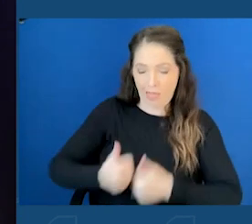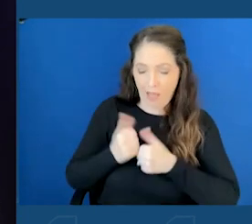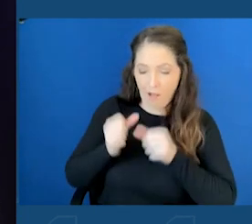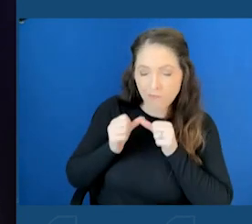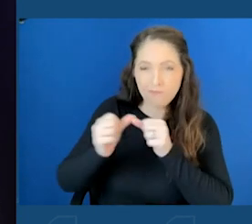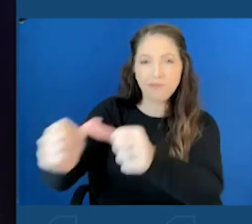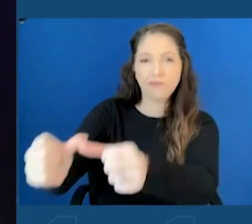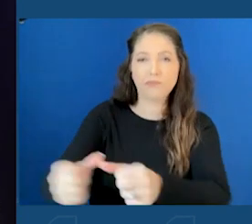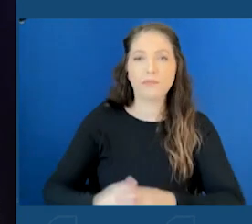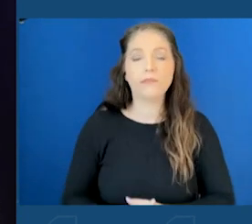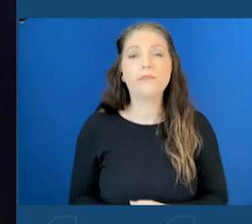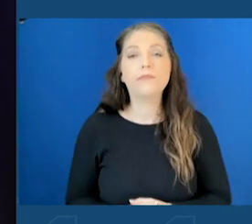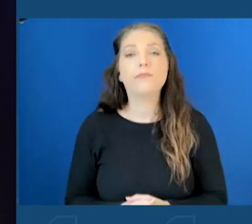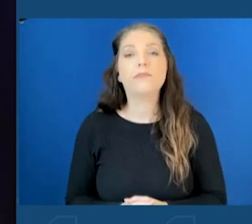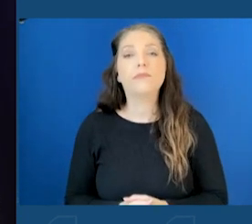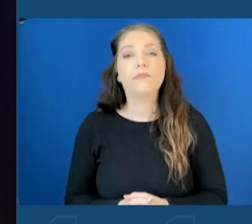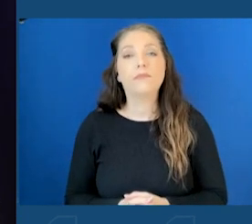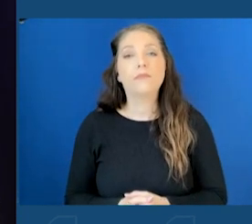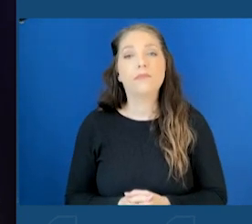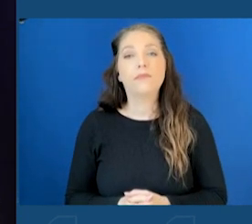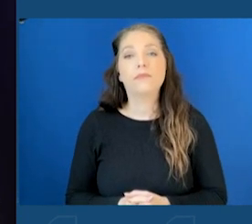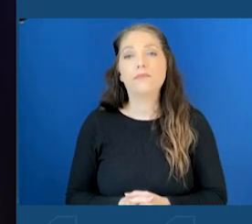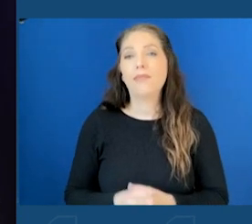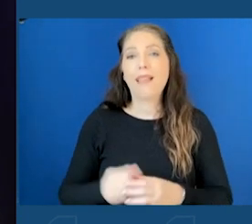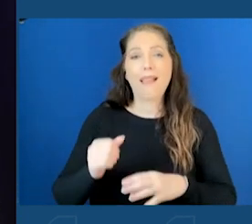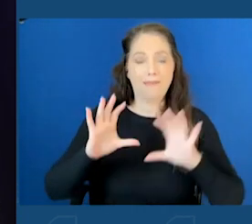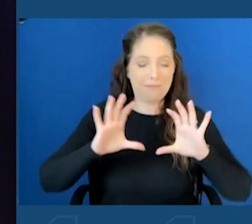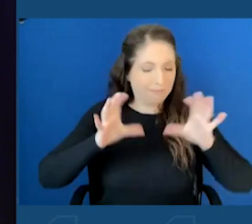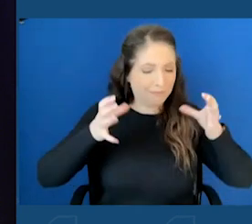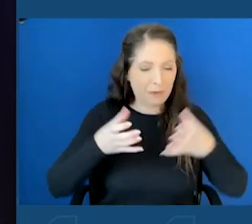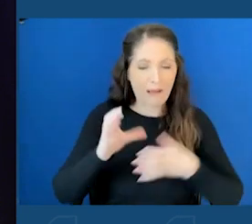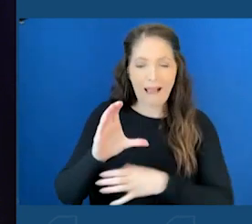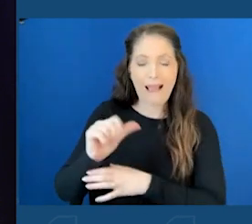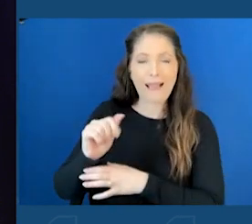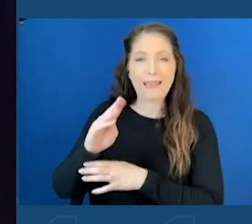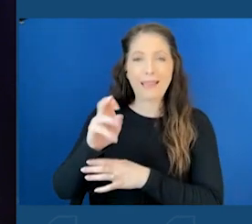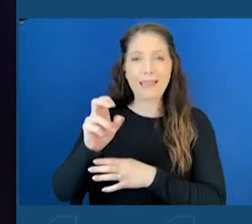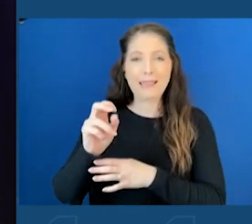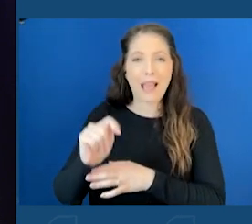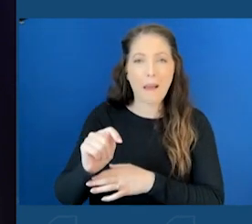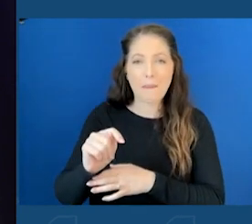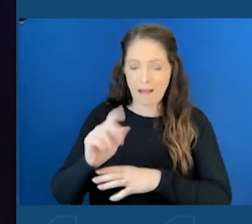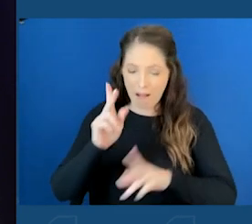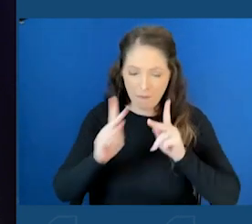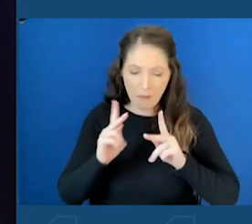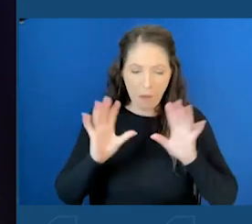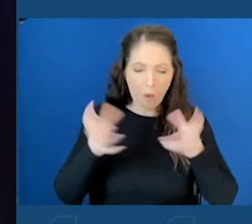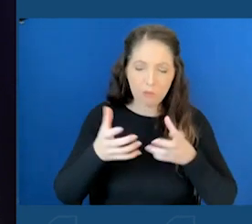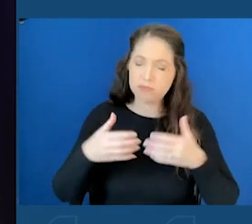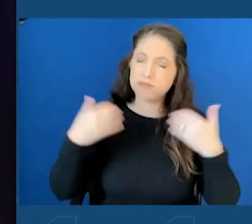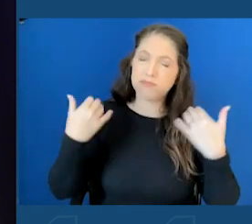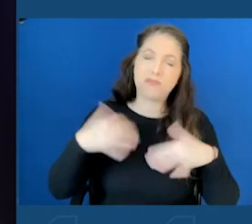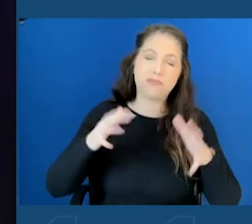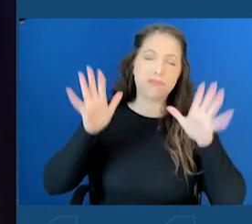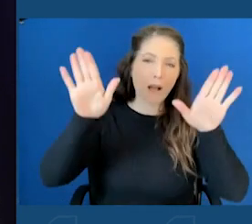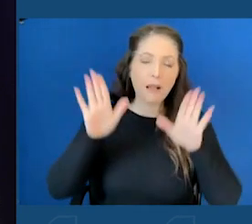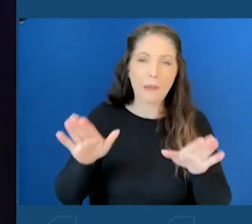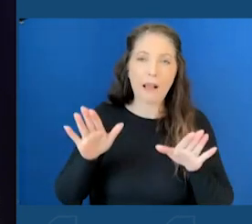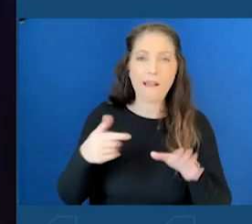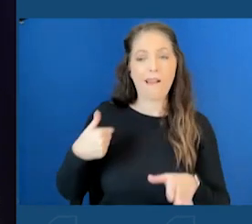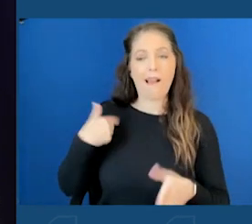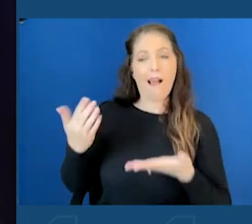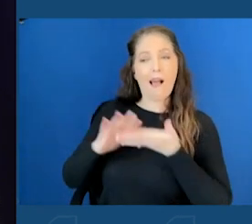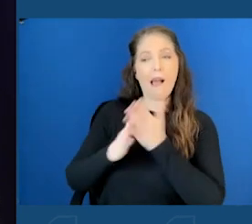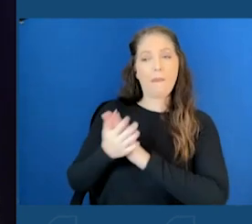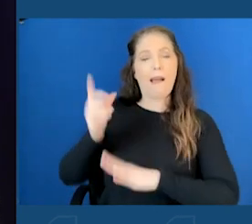honored to have the most extraordinary cabinet assembled in our state's history. When I became governor just a little over a year ago, I knew I'd be defined